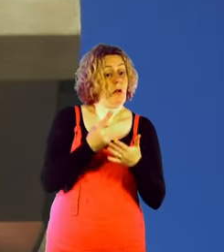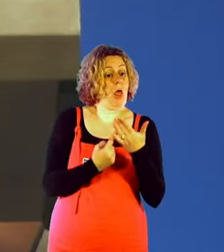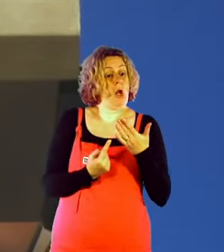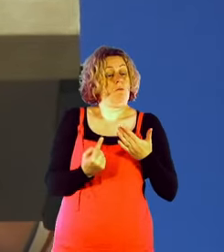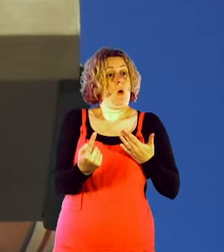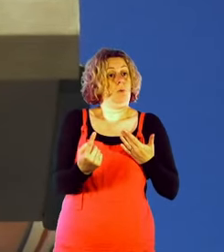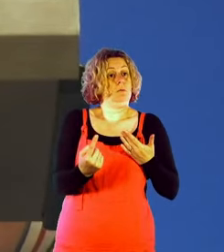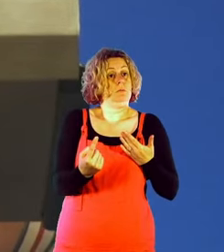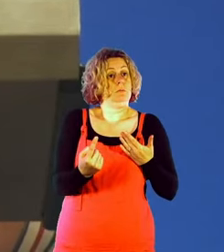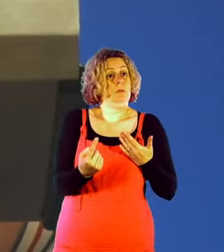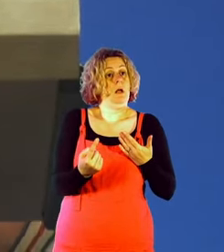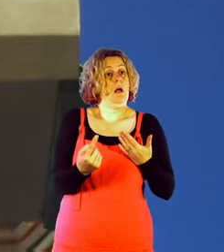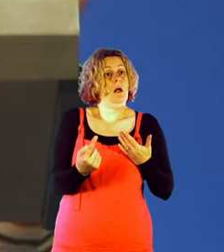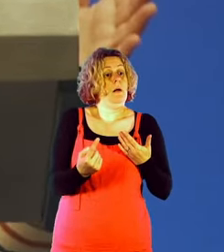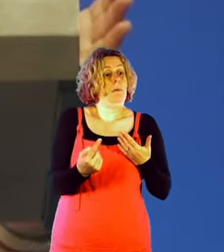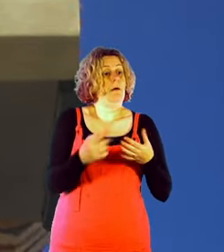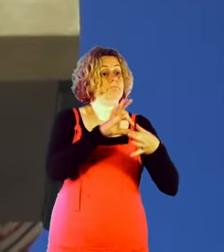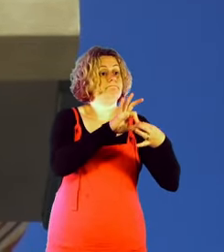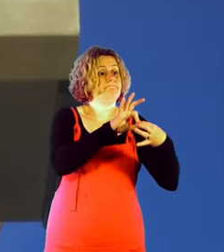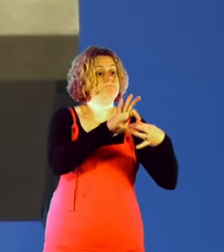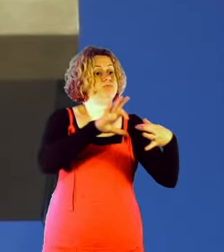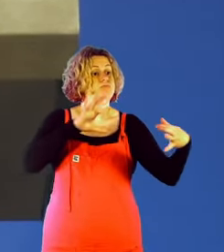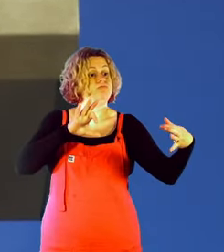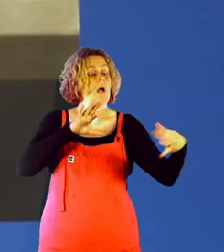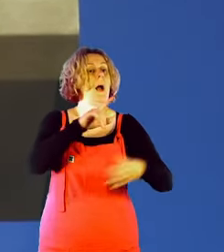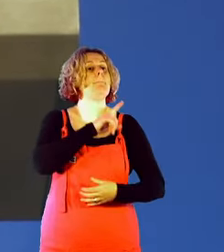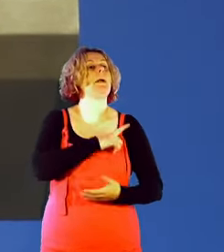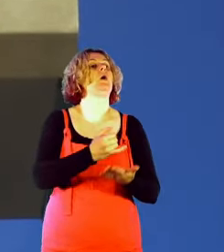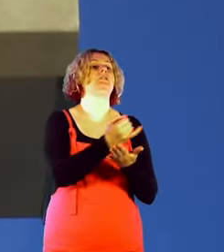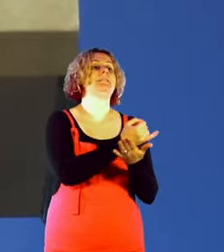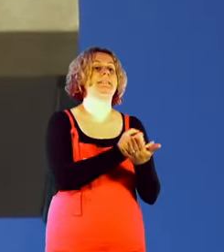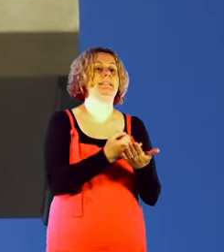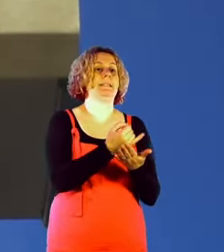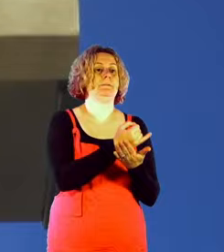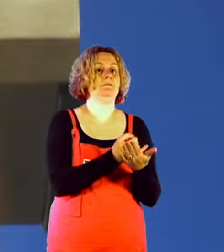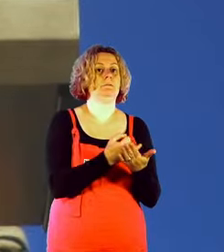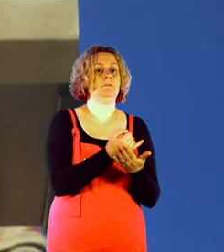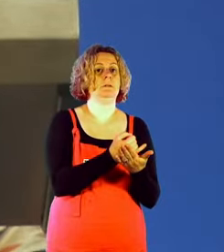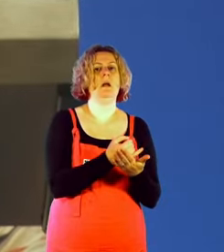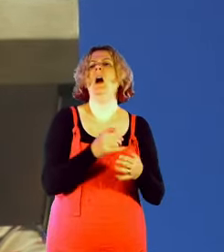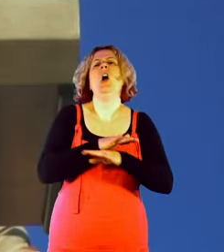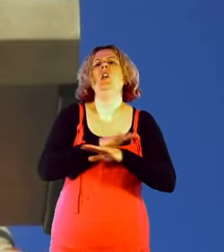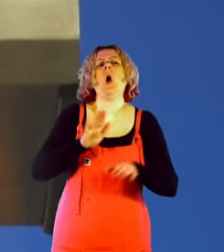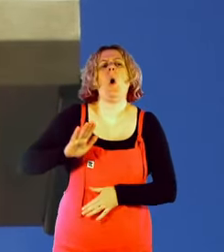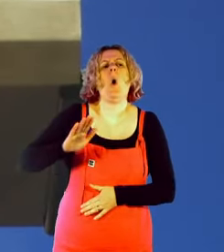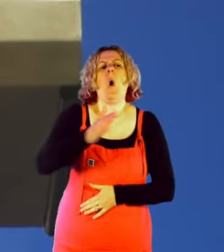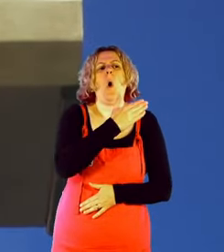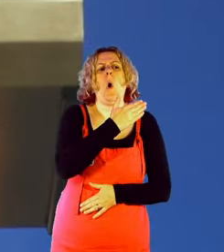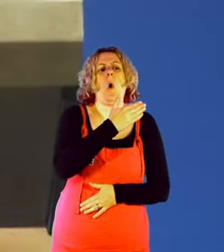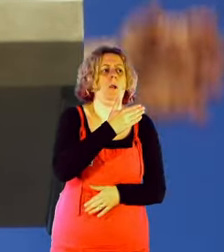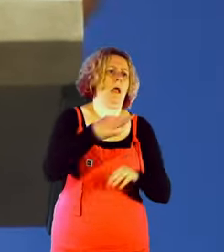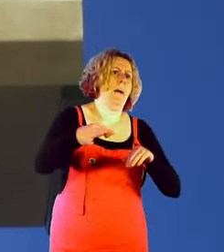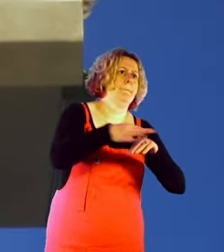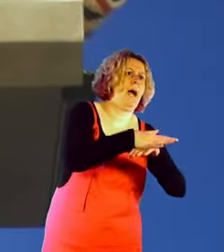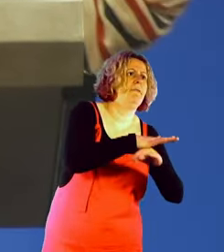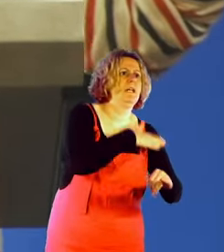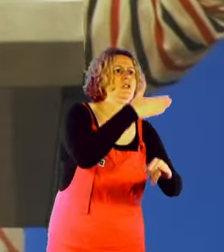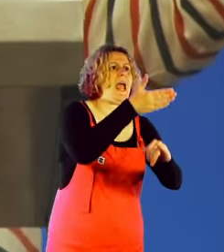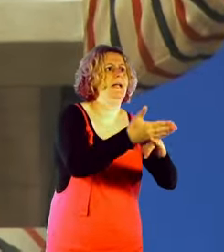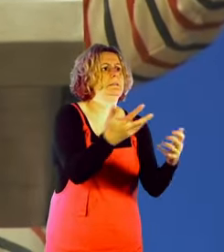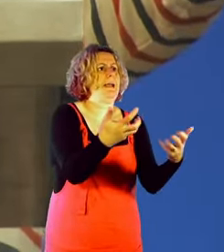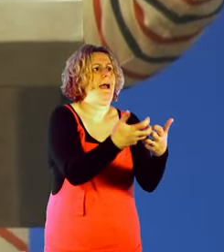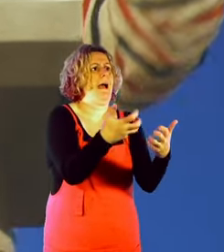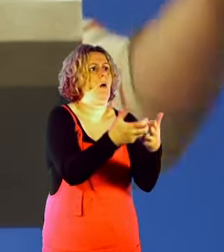broken. Not all relationships are completely broken. Obviously, not every marriage ends in divorce. Not every